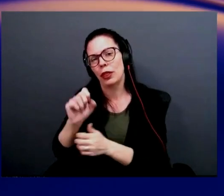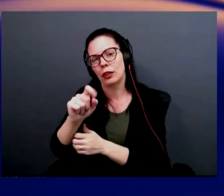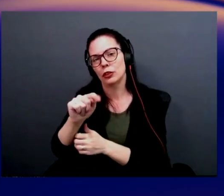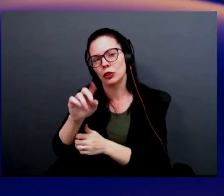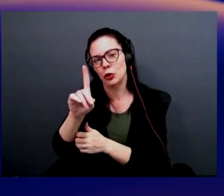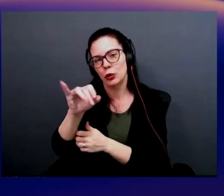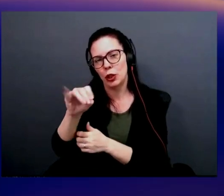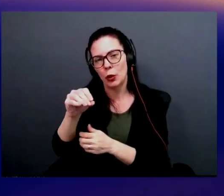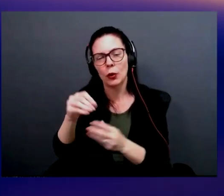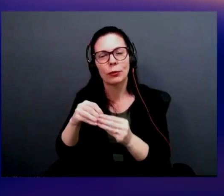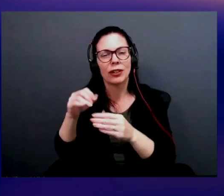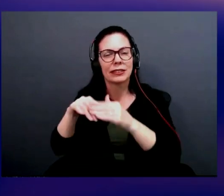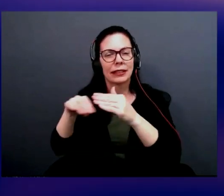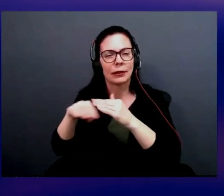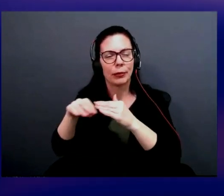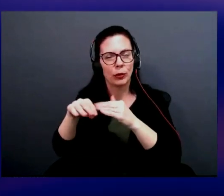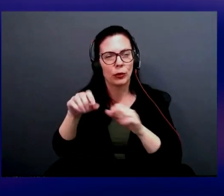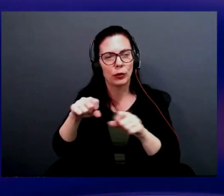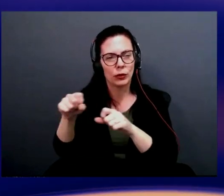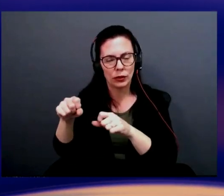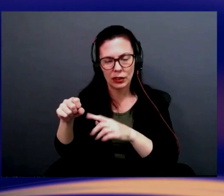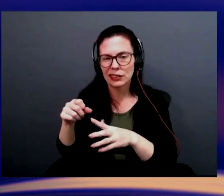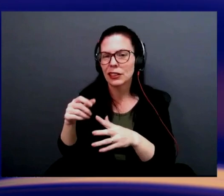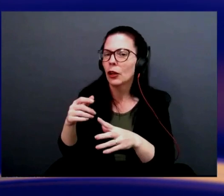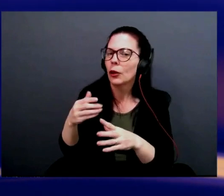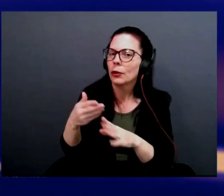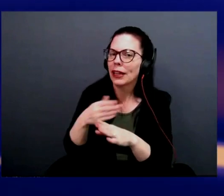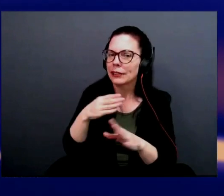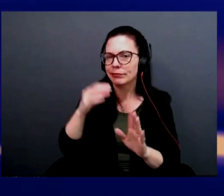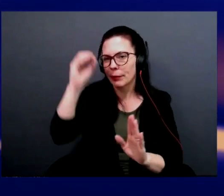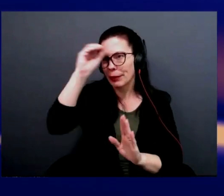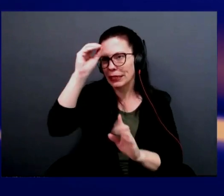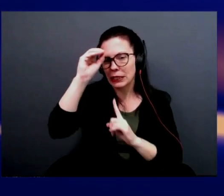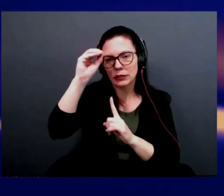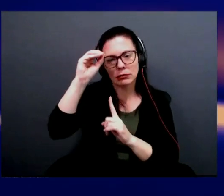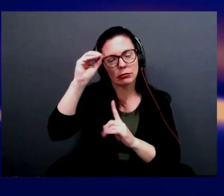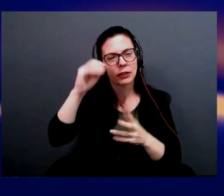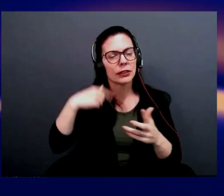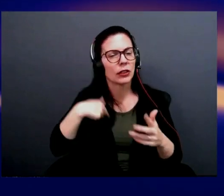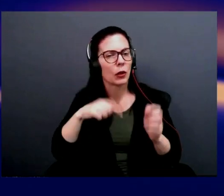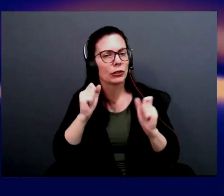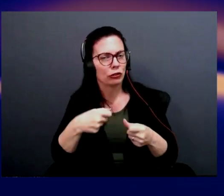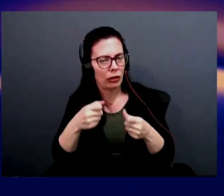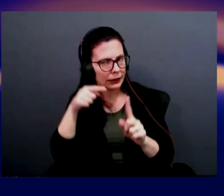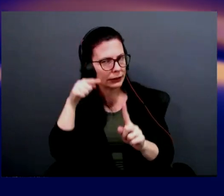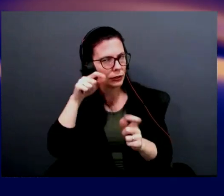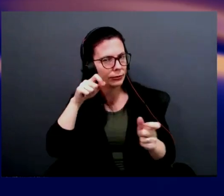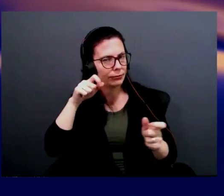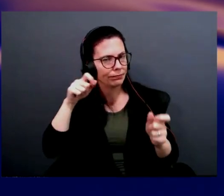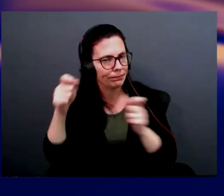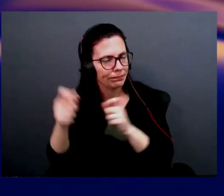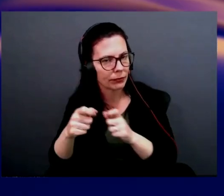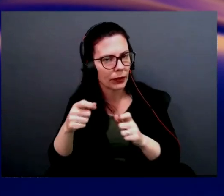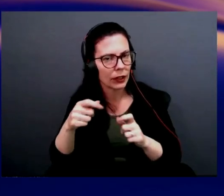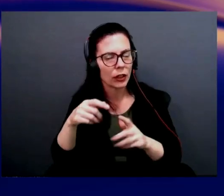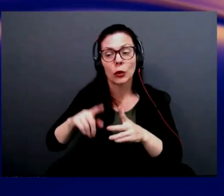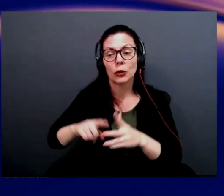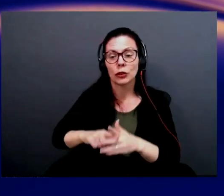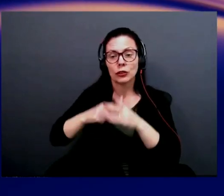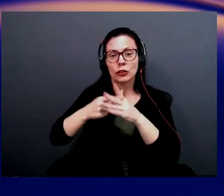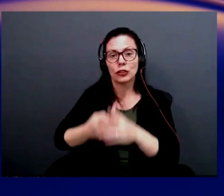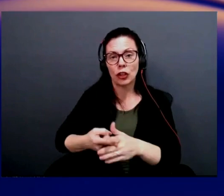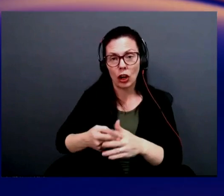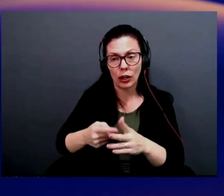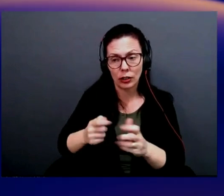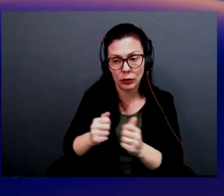mentioned, being a bit opinionated. We've been making it so that you start out as opinionated, but you can